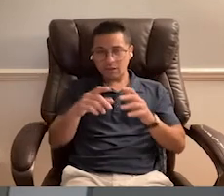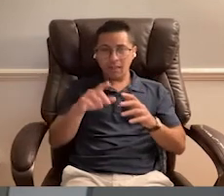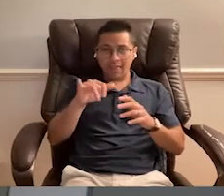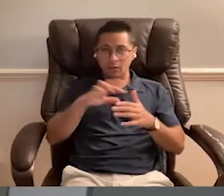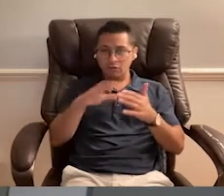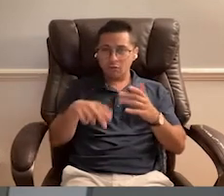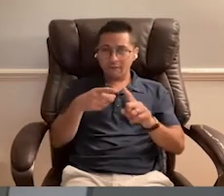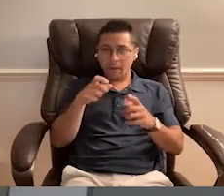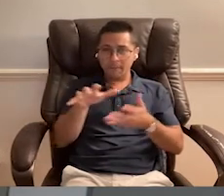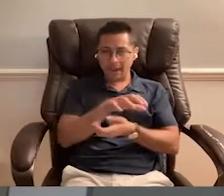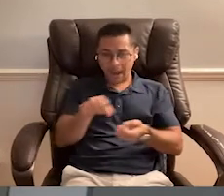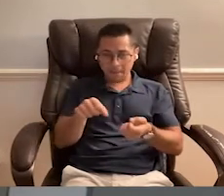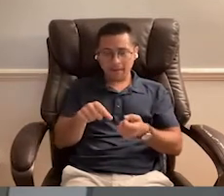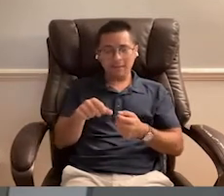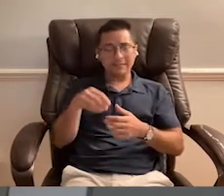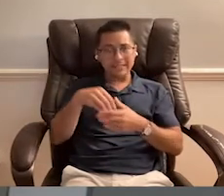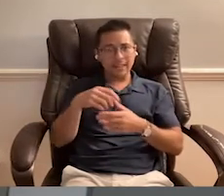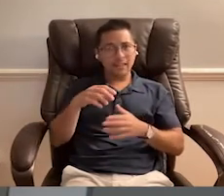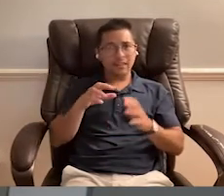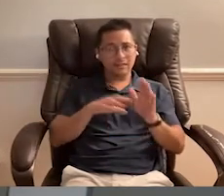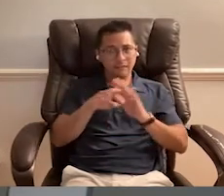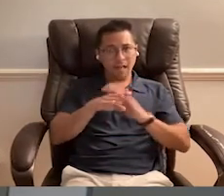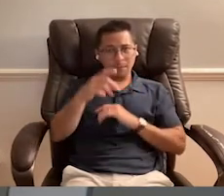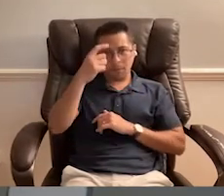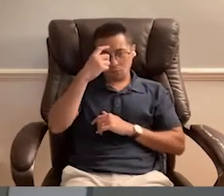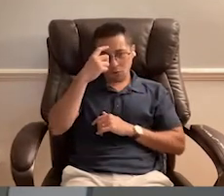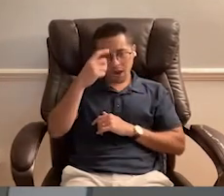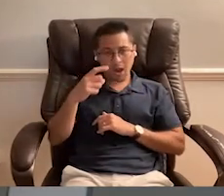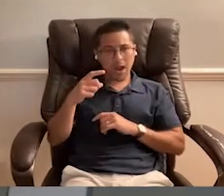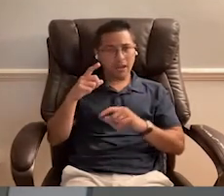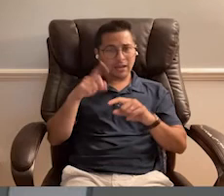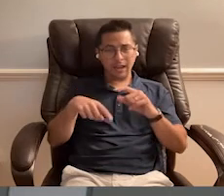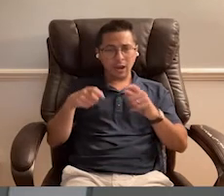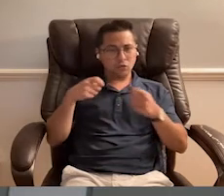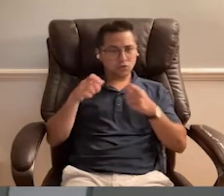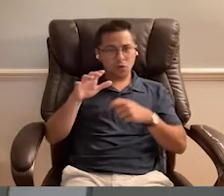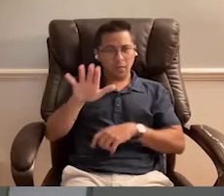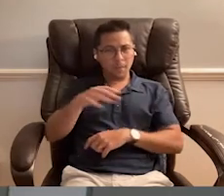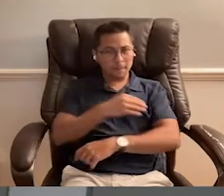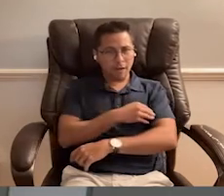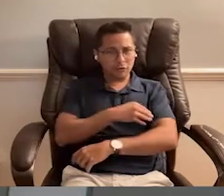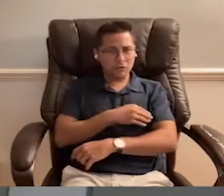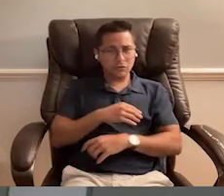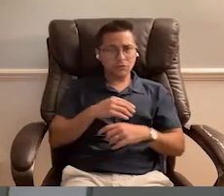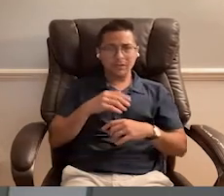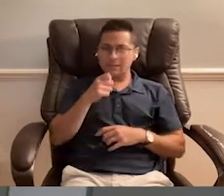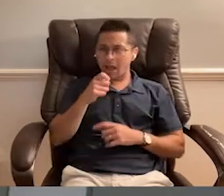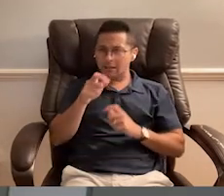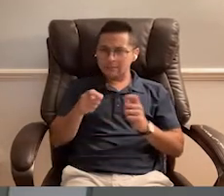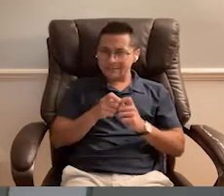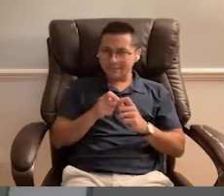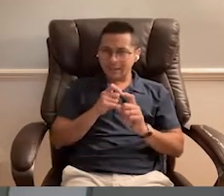extended duration that are resulting from damage to the developing brain, resulting in loss or impairment of control over